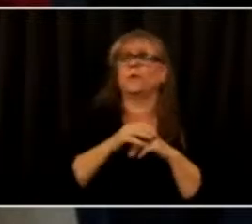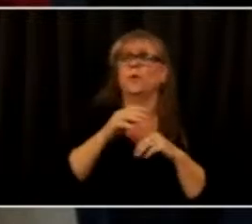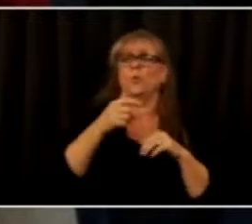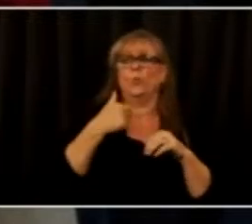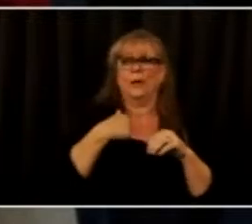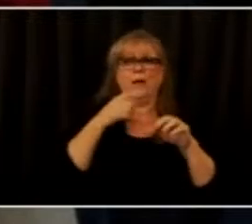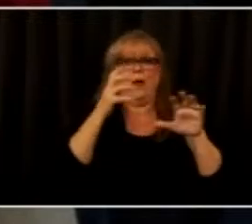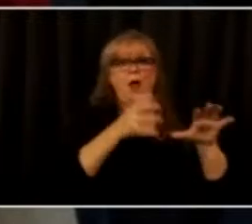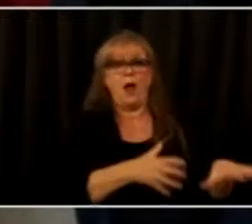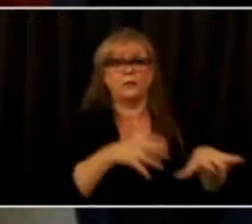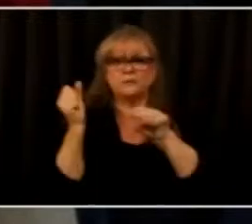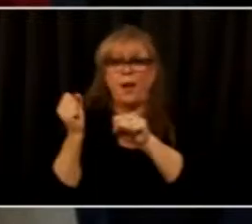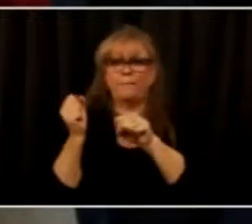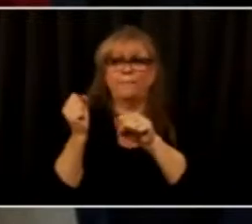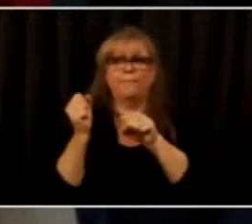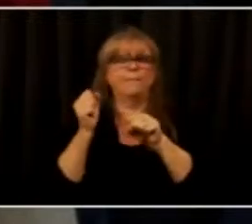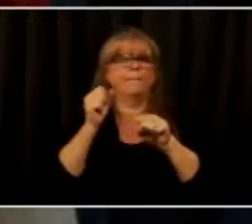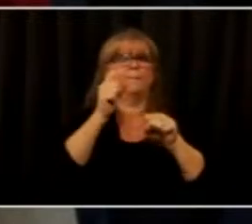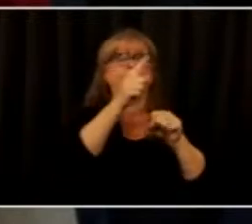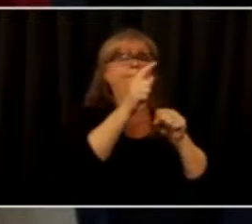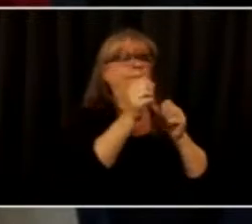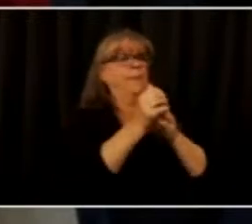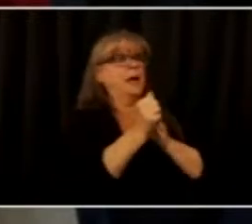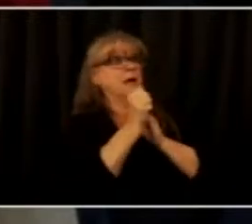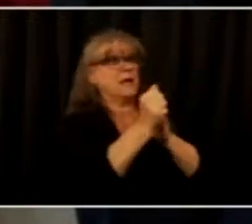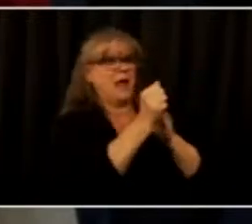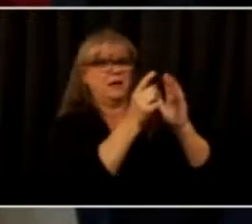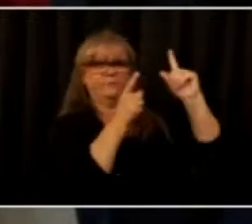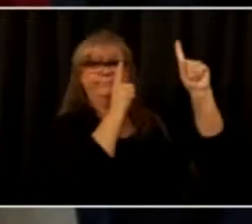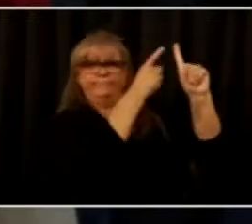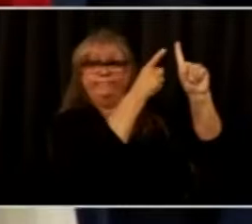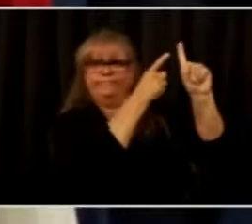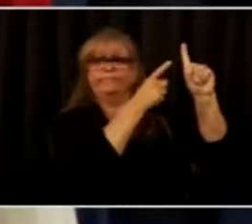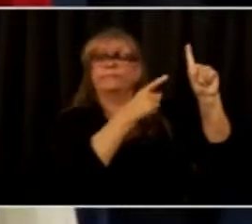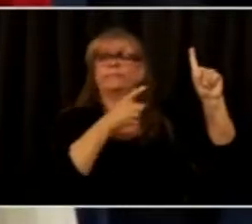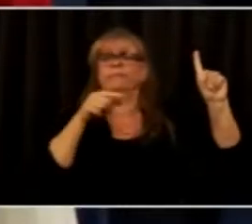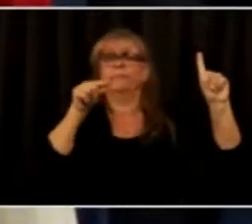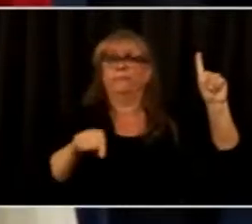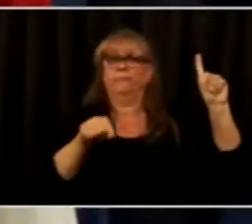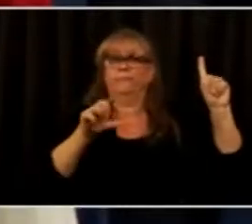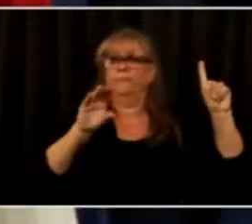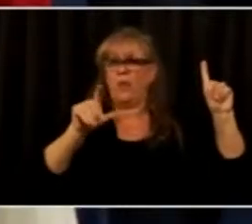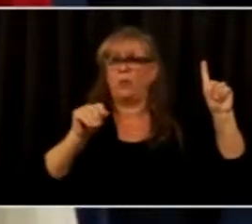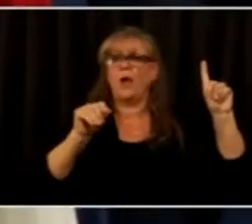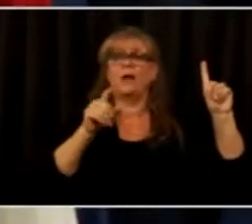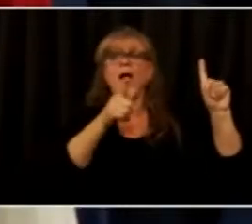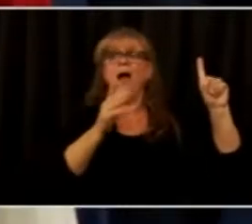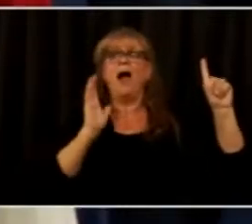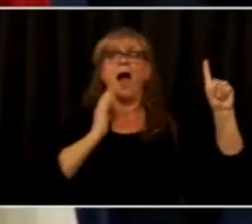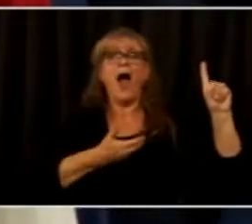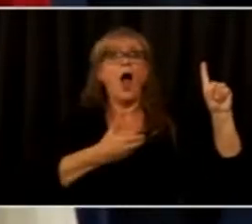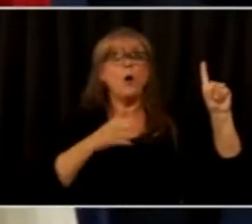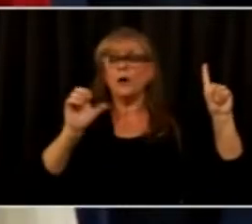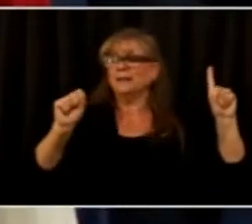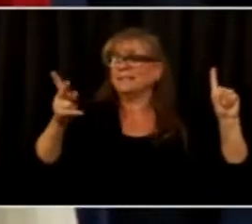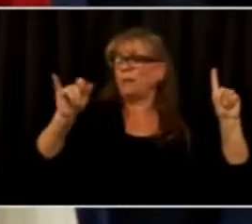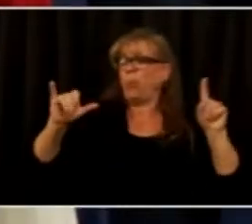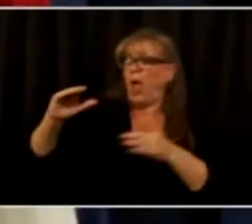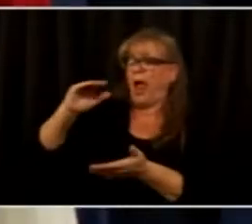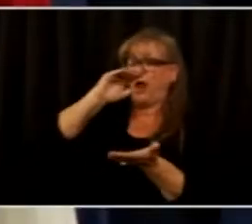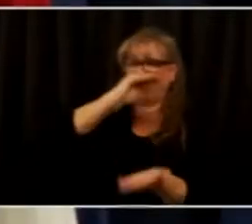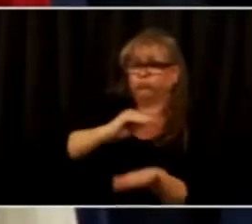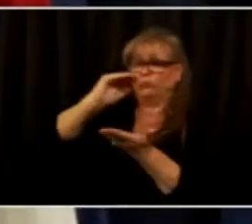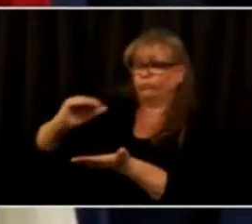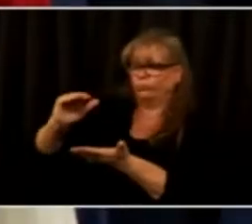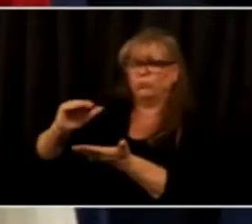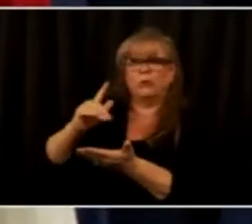Colorado because we want as many people as possible to receive the life-saving vaccine, and our supply level now allows that. In the